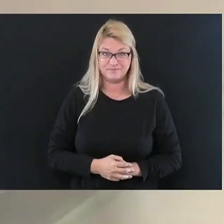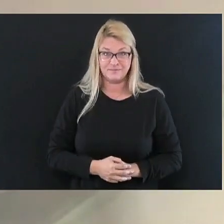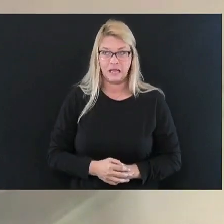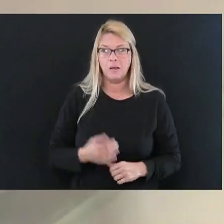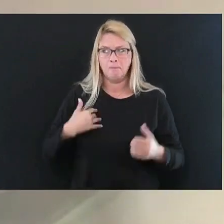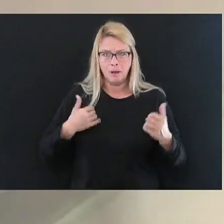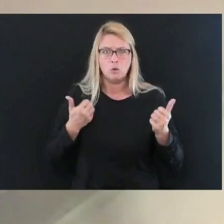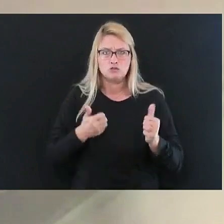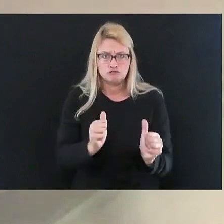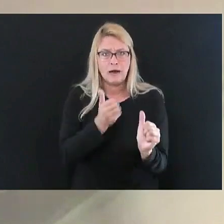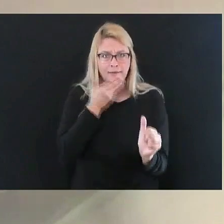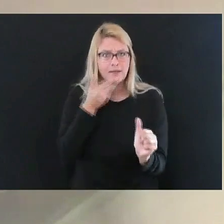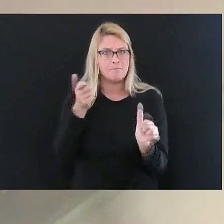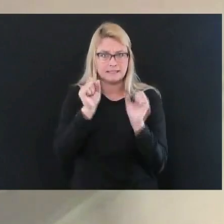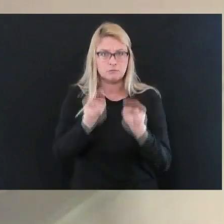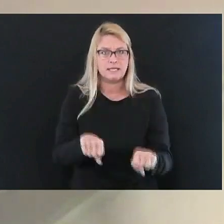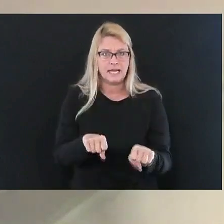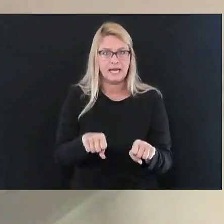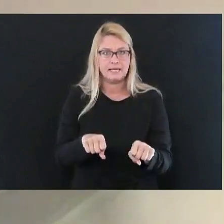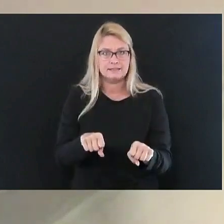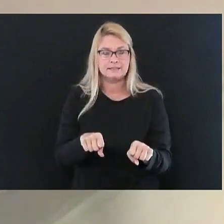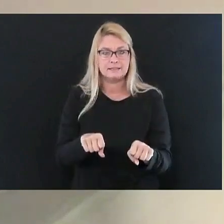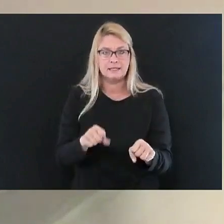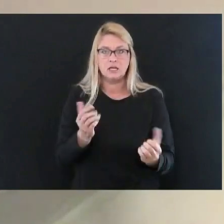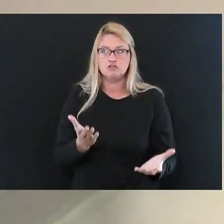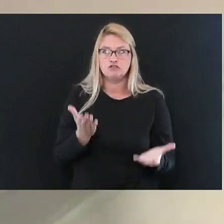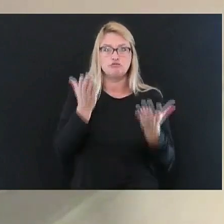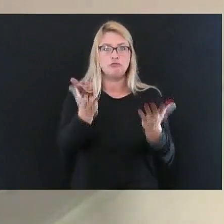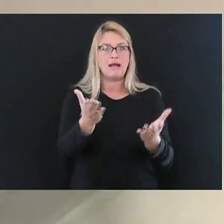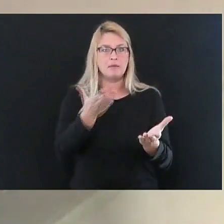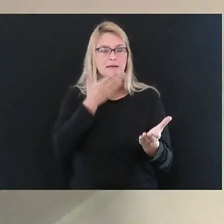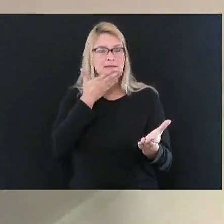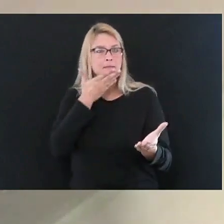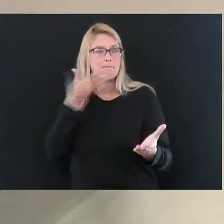we can to try to help make the best recommendations